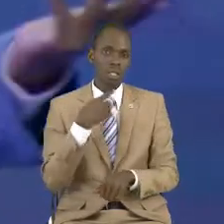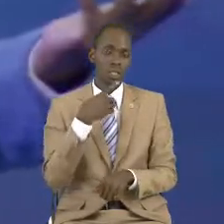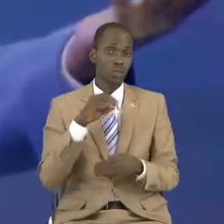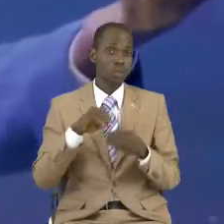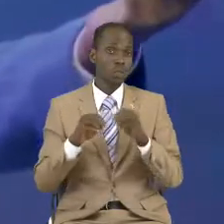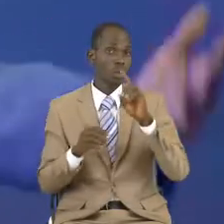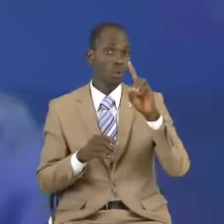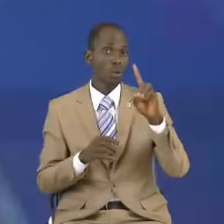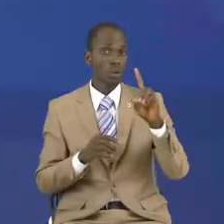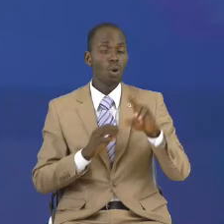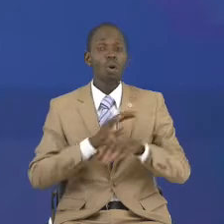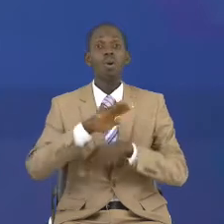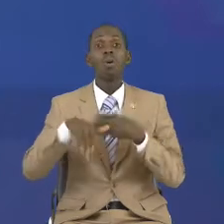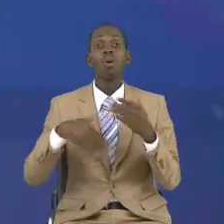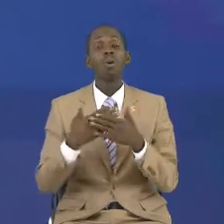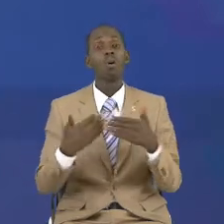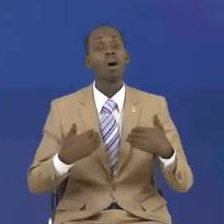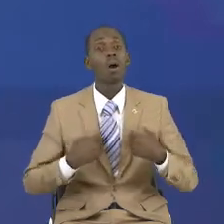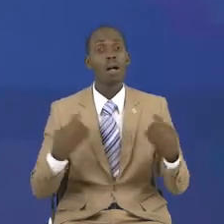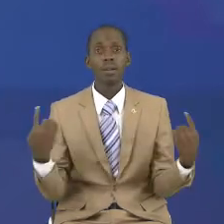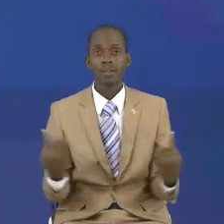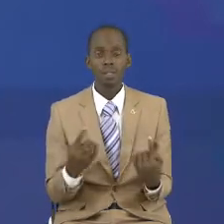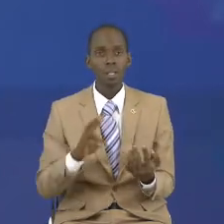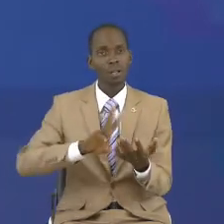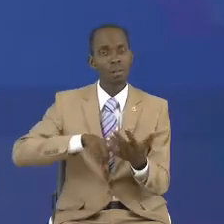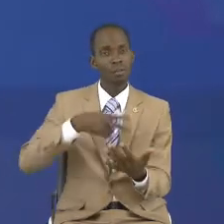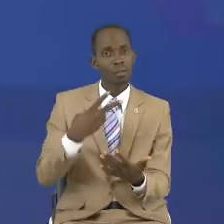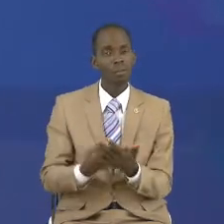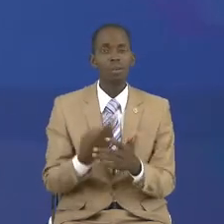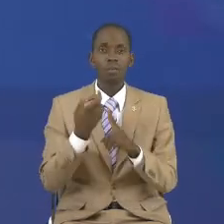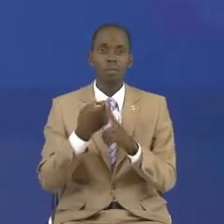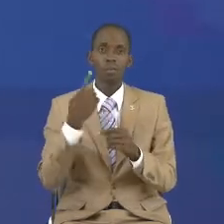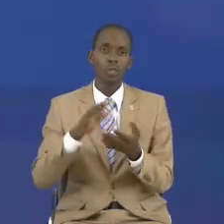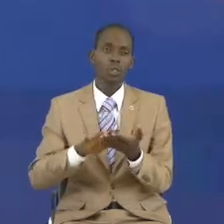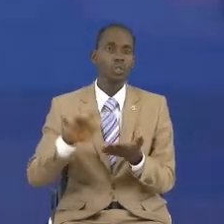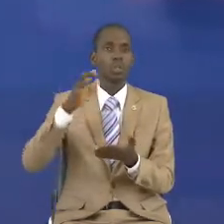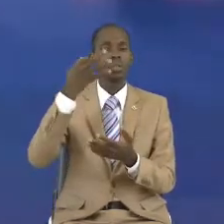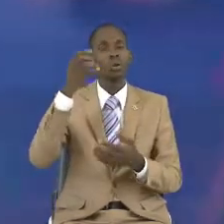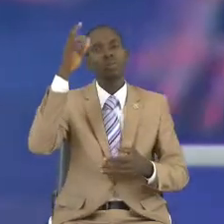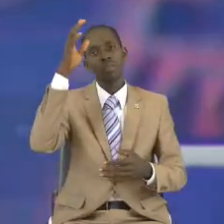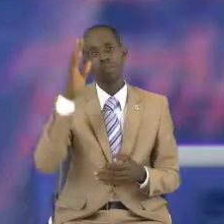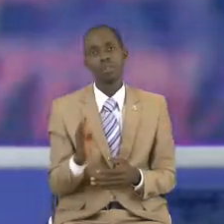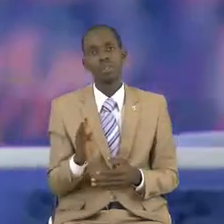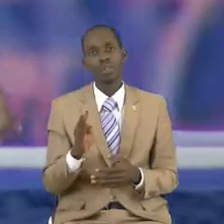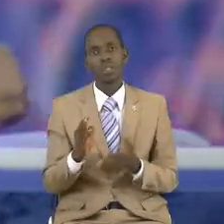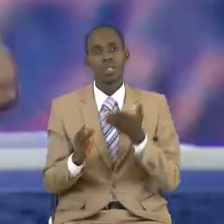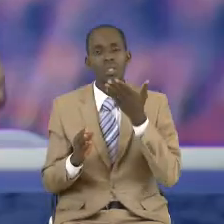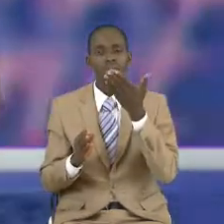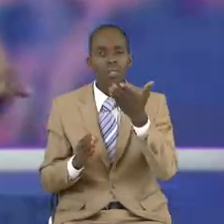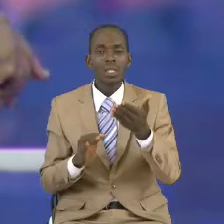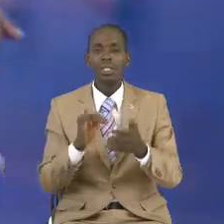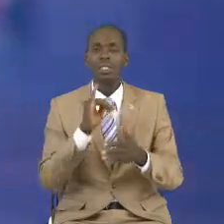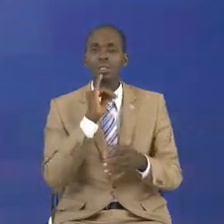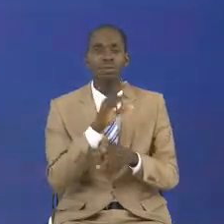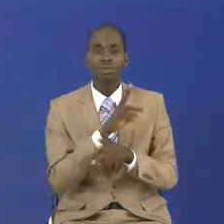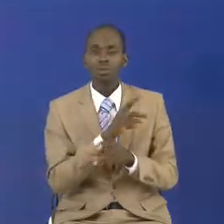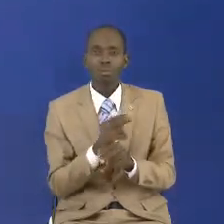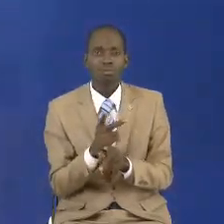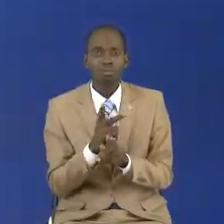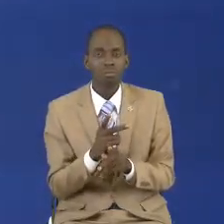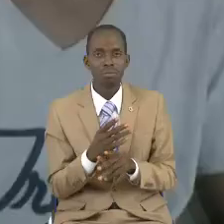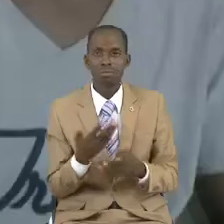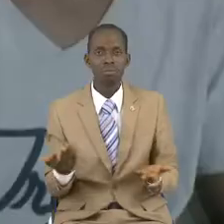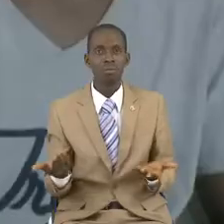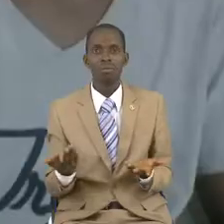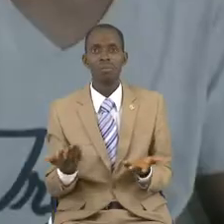all i've seen and come short of the glory of god there is carelessness there